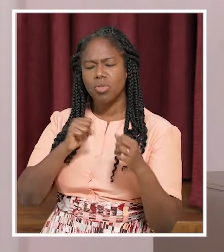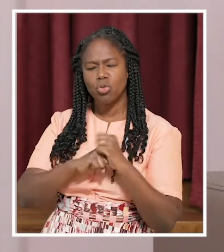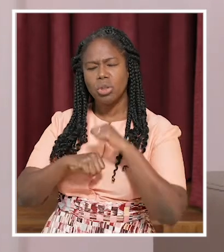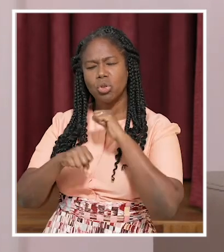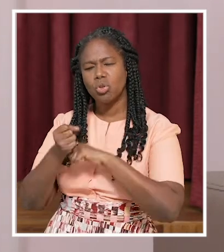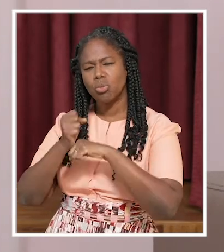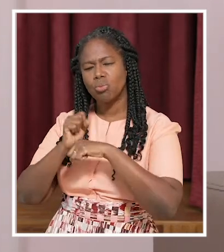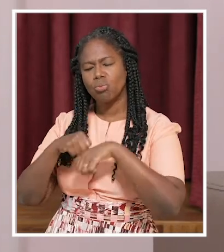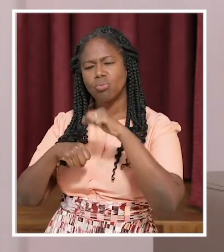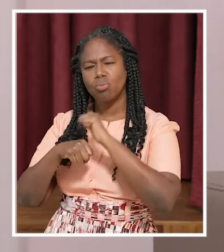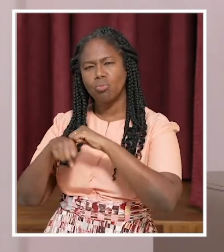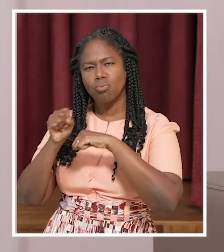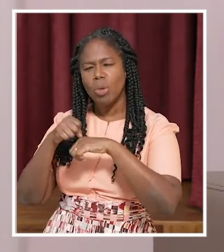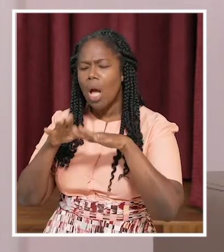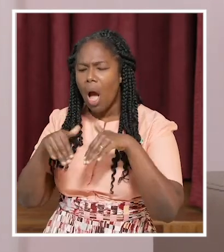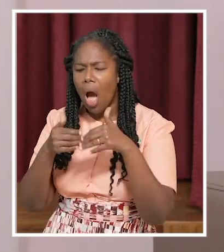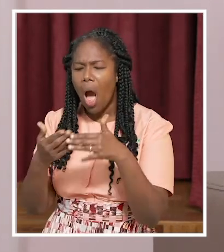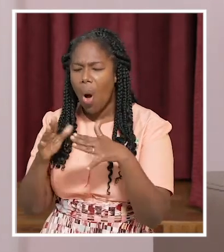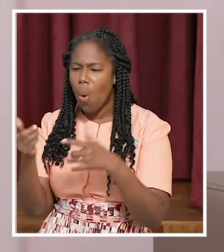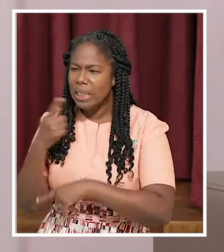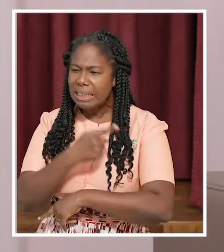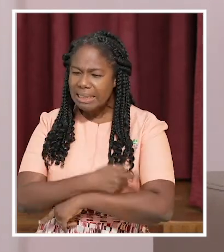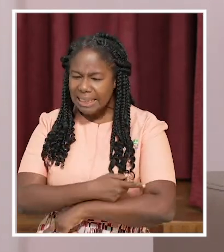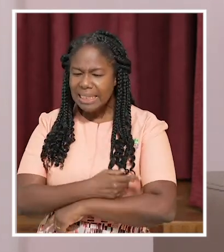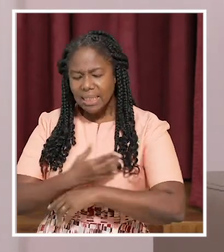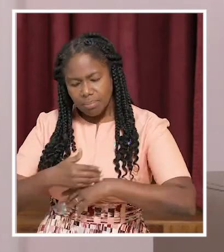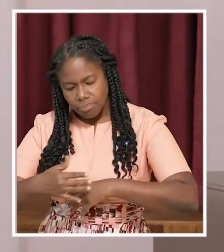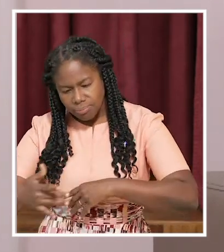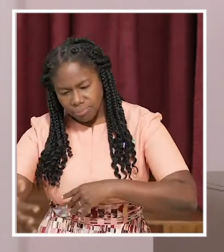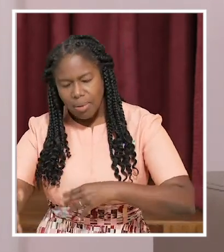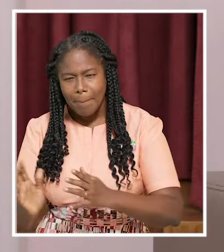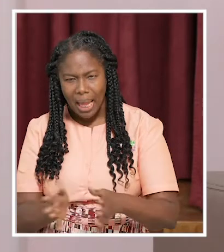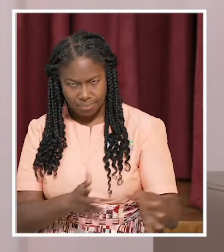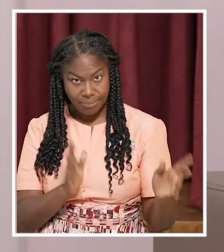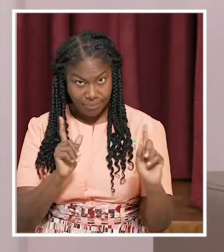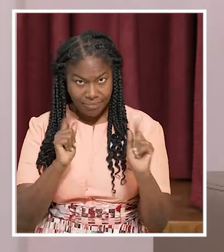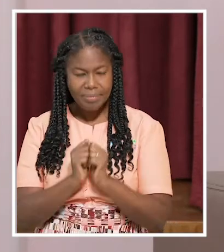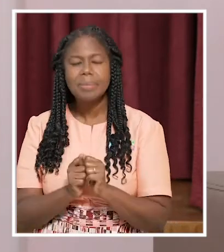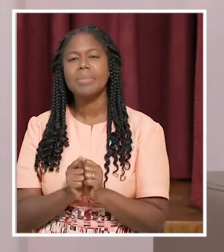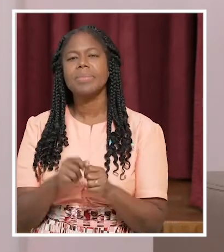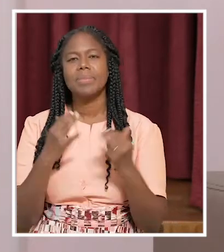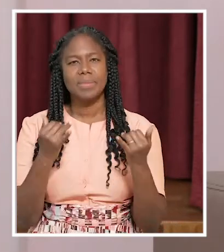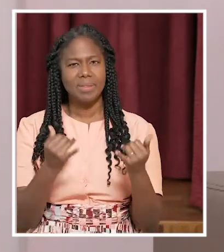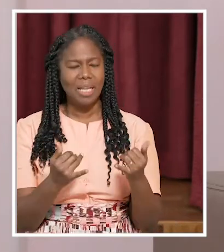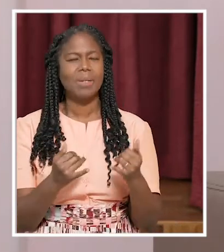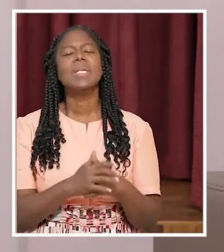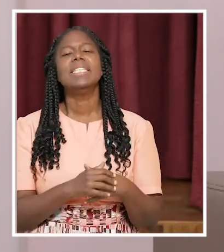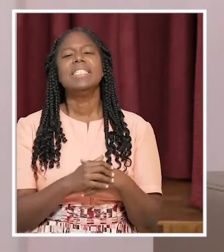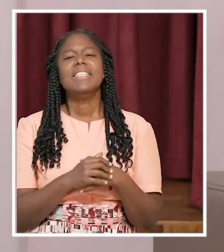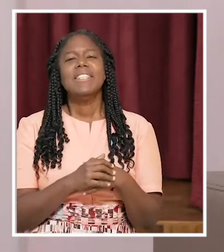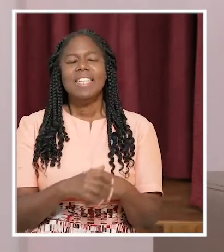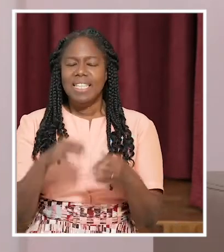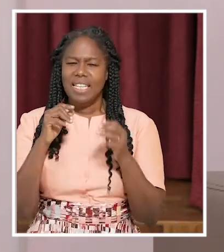children have to do some schoolwork, and this extended even before online classes started back. You know,